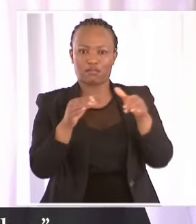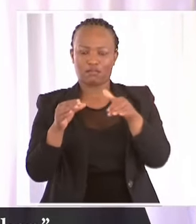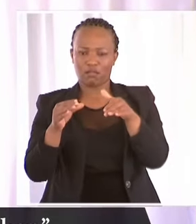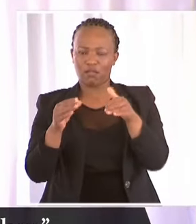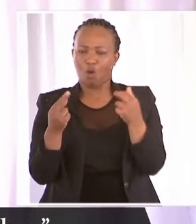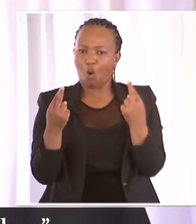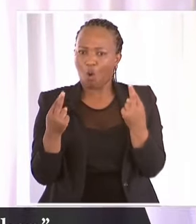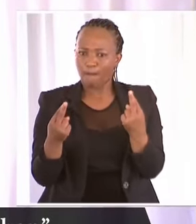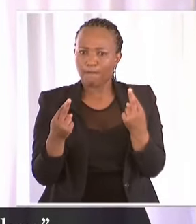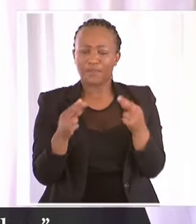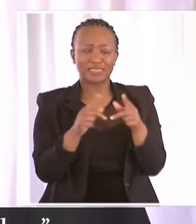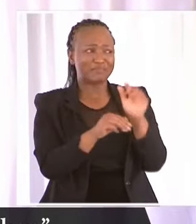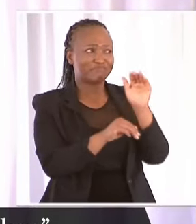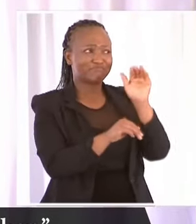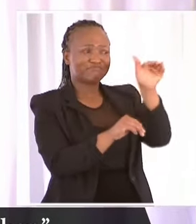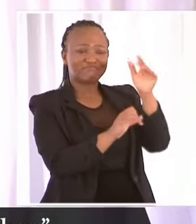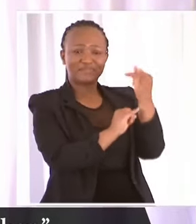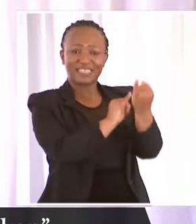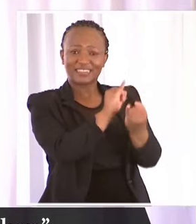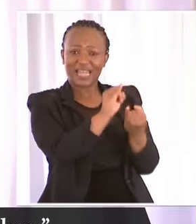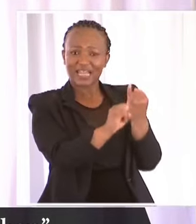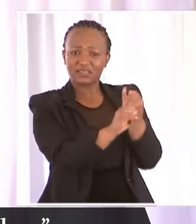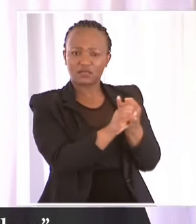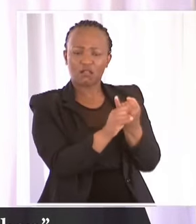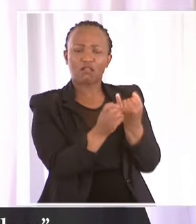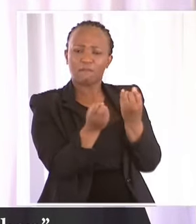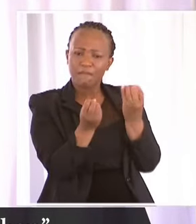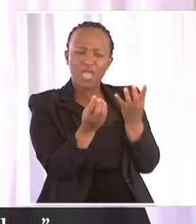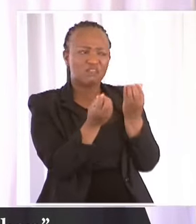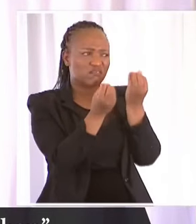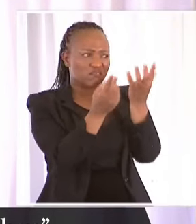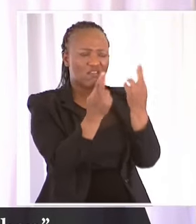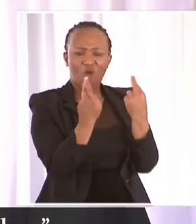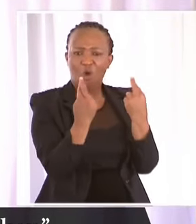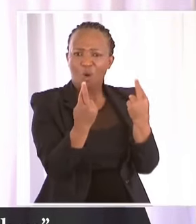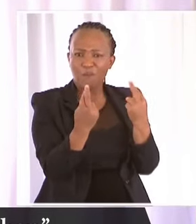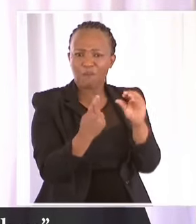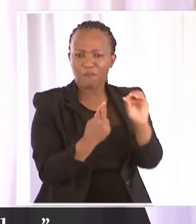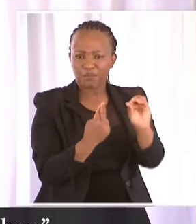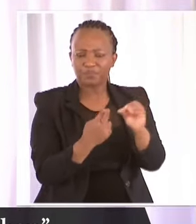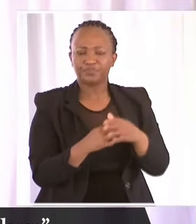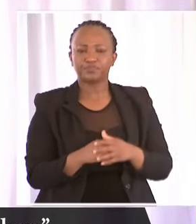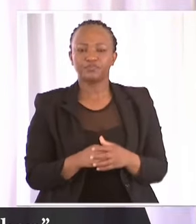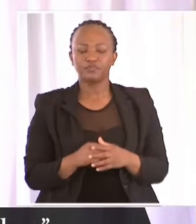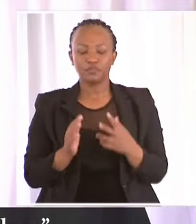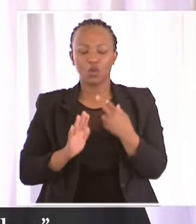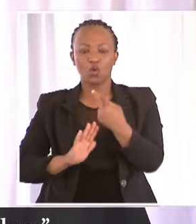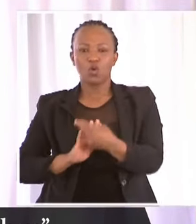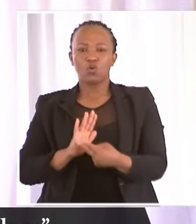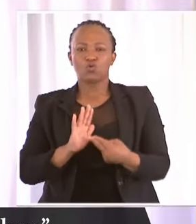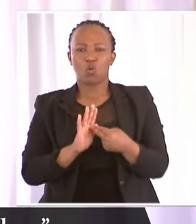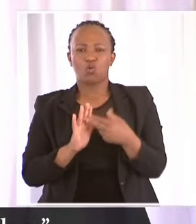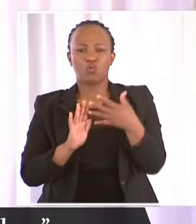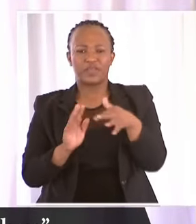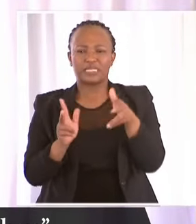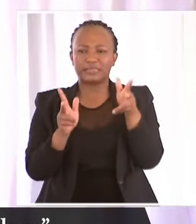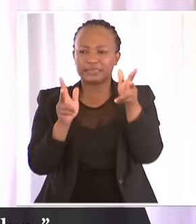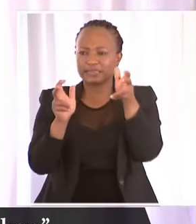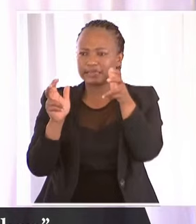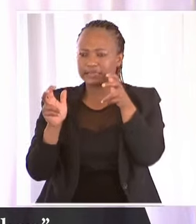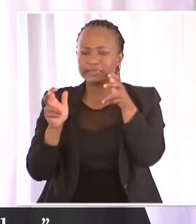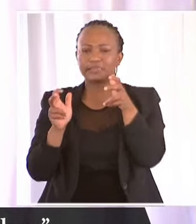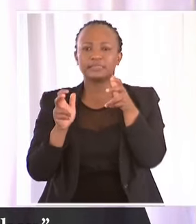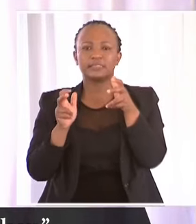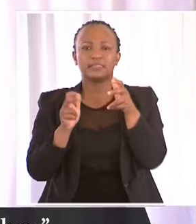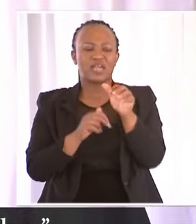beyond. He was an activist who played a formative role, as we had in our liberation movement